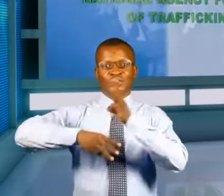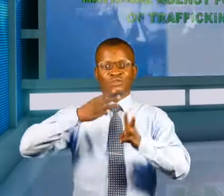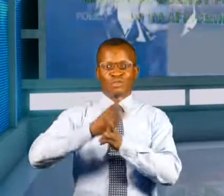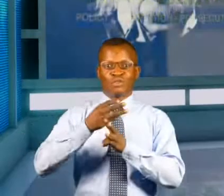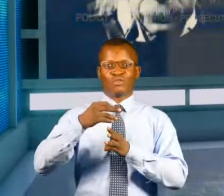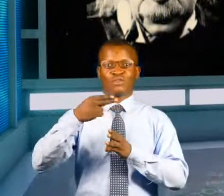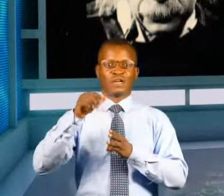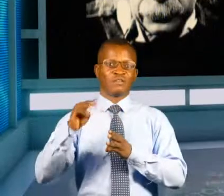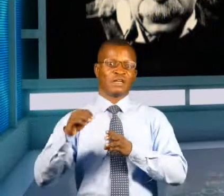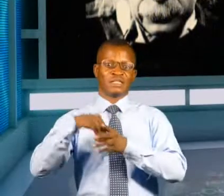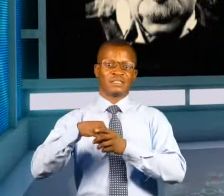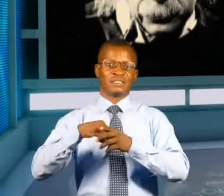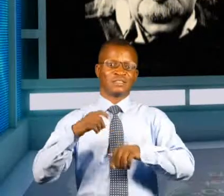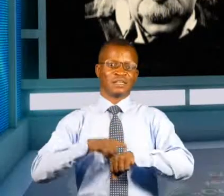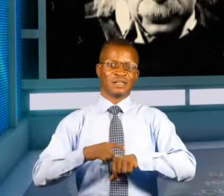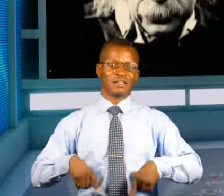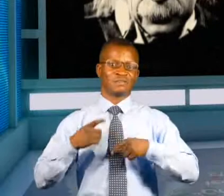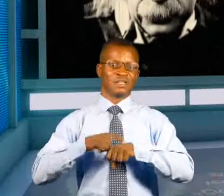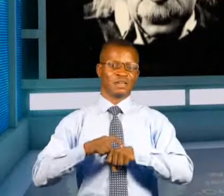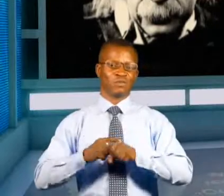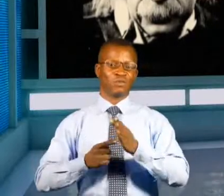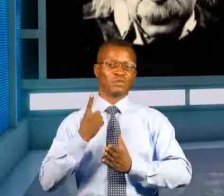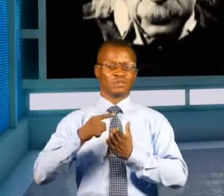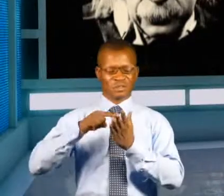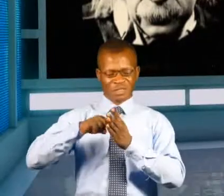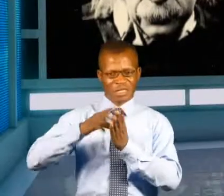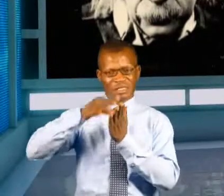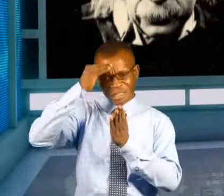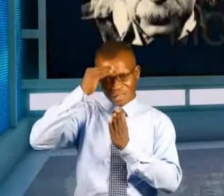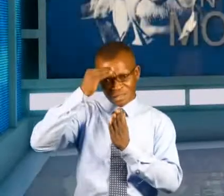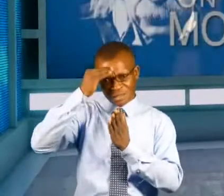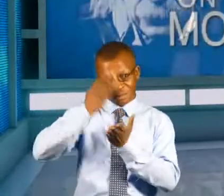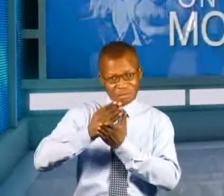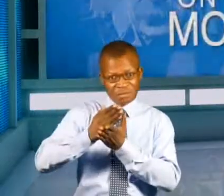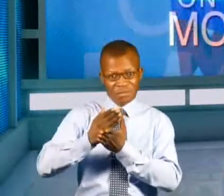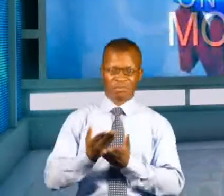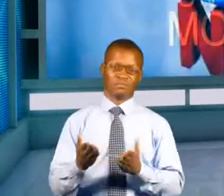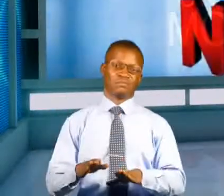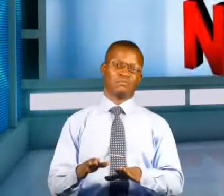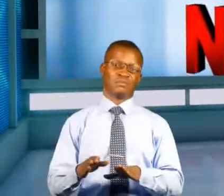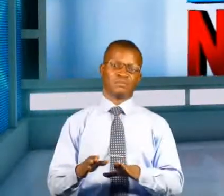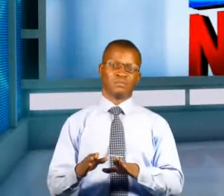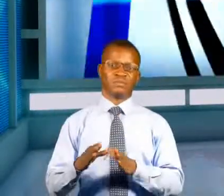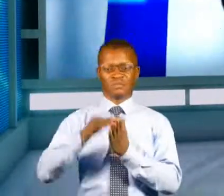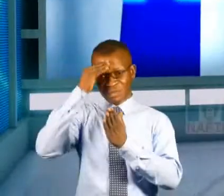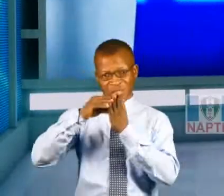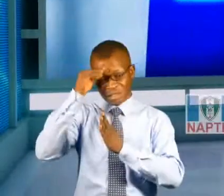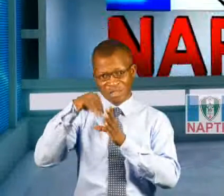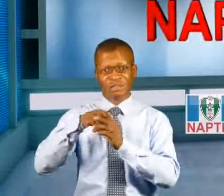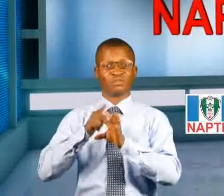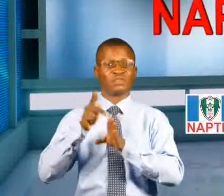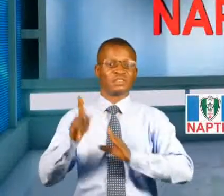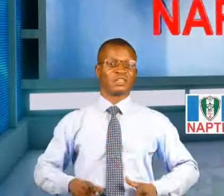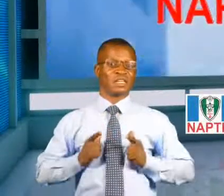Words of Albert Einstein, once you stop learning, you start dying. One of the most important means of learning and skill development